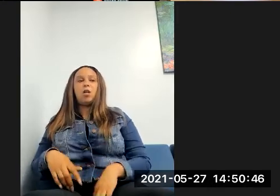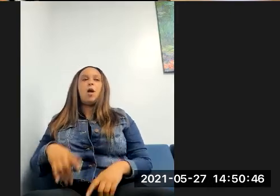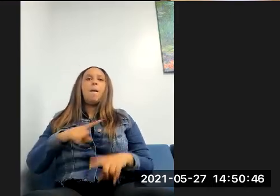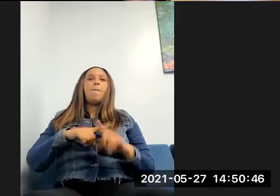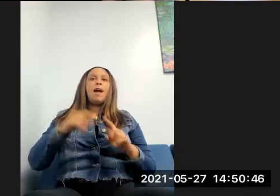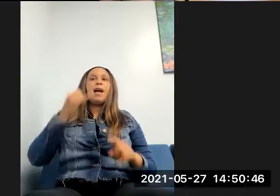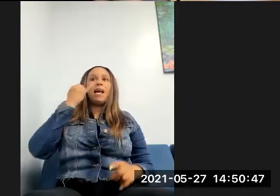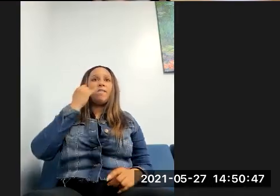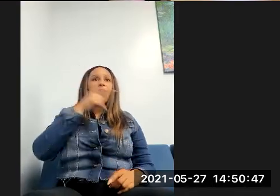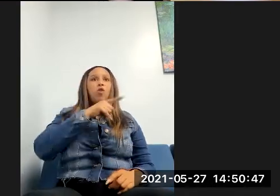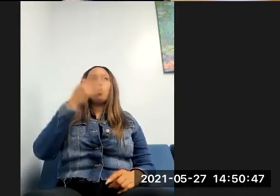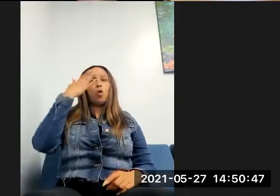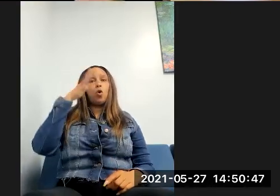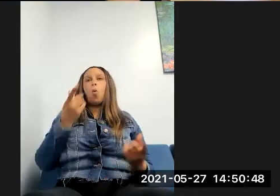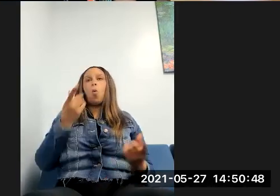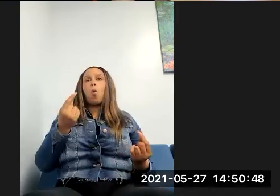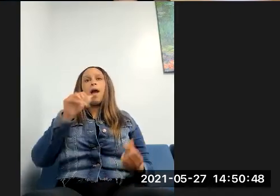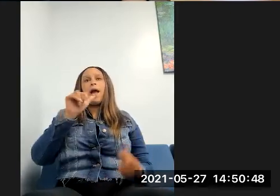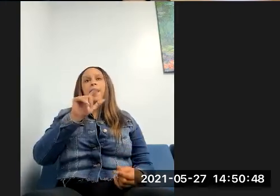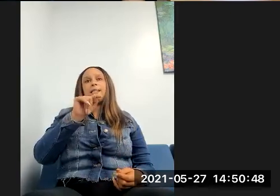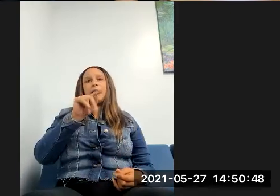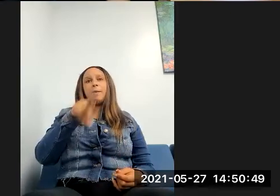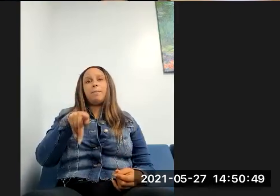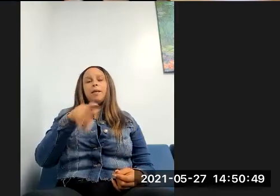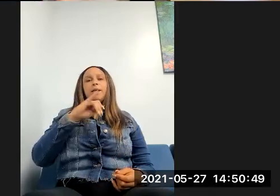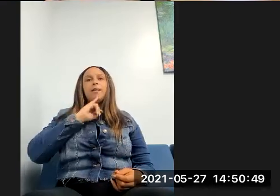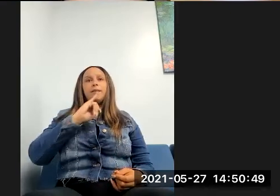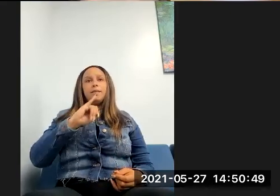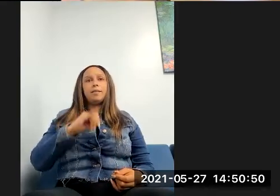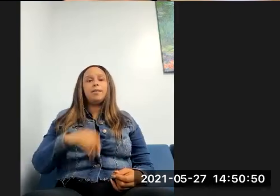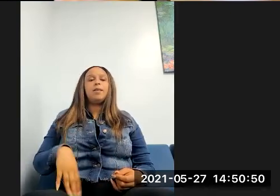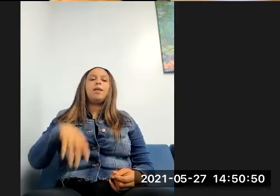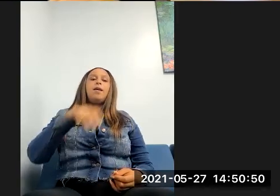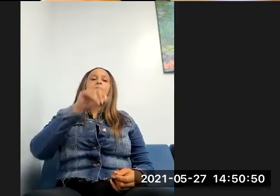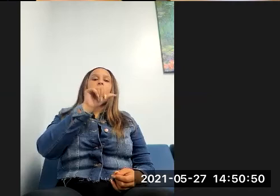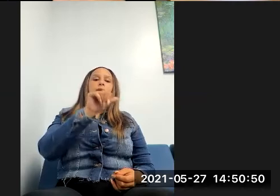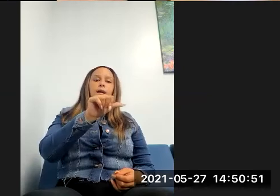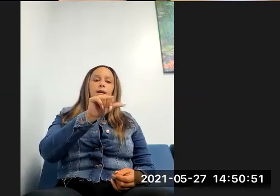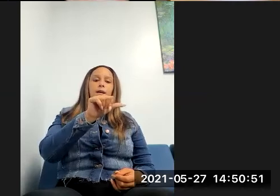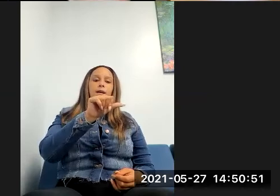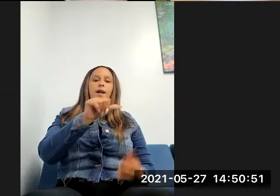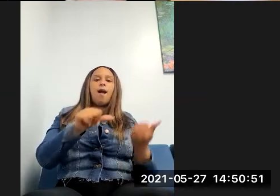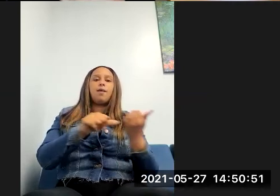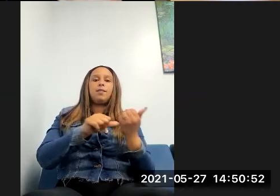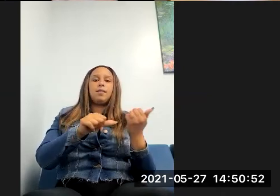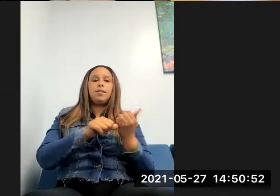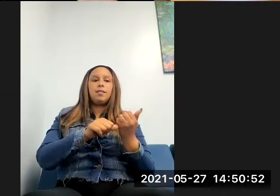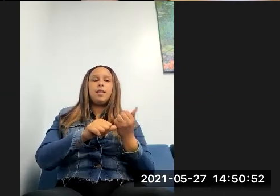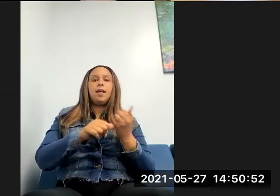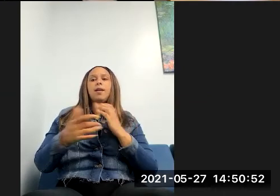ATP? Oh, sure. An ATP, the letters stand for Assistive